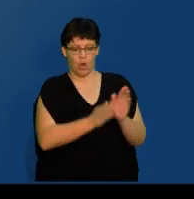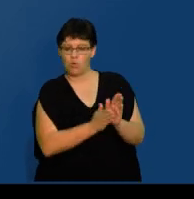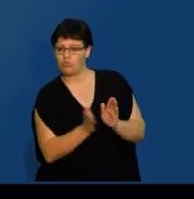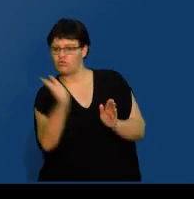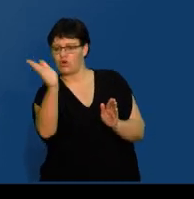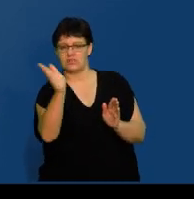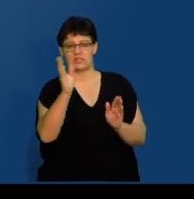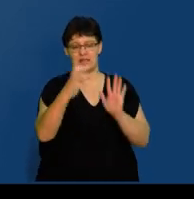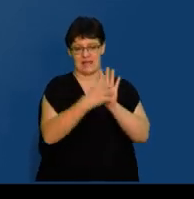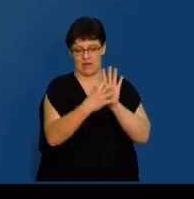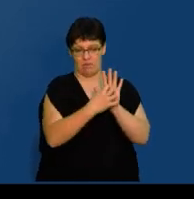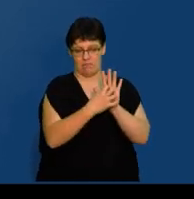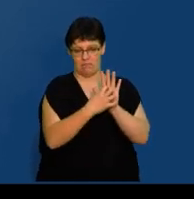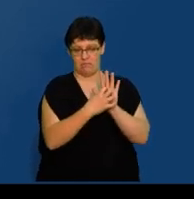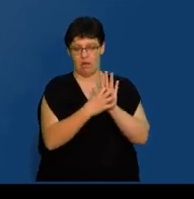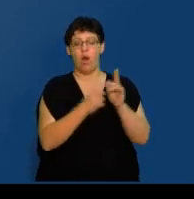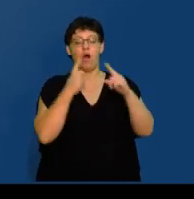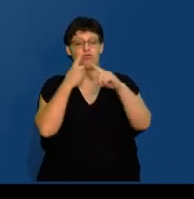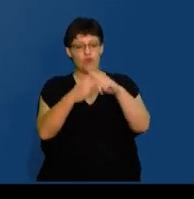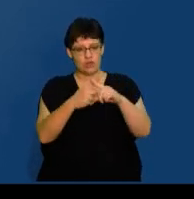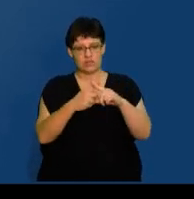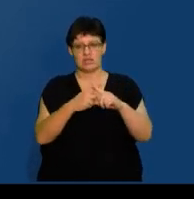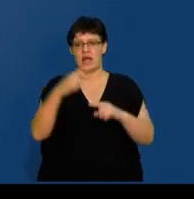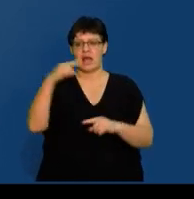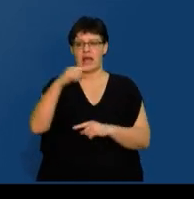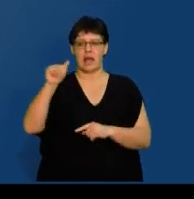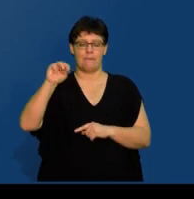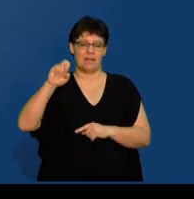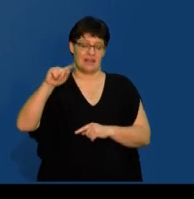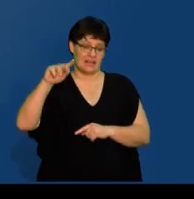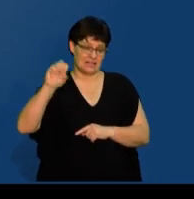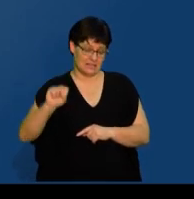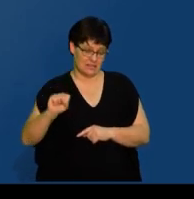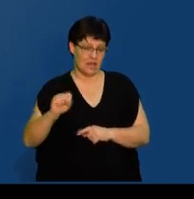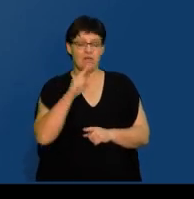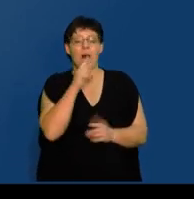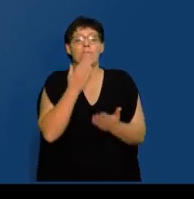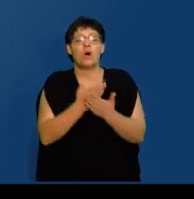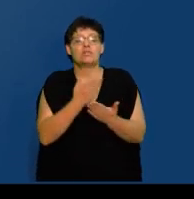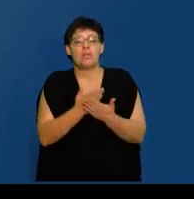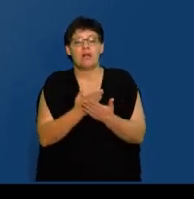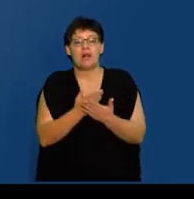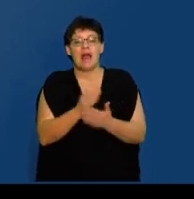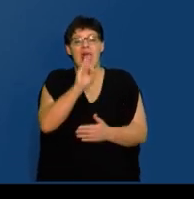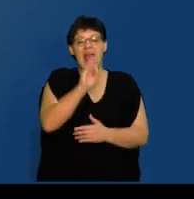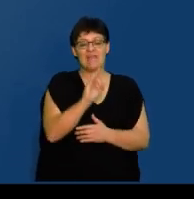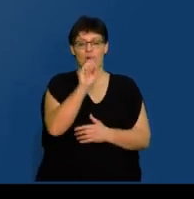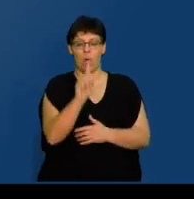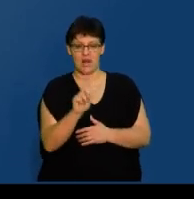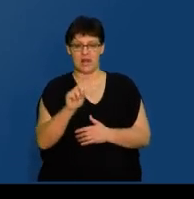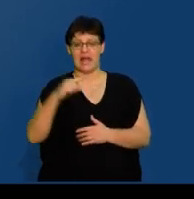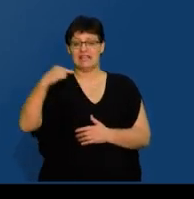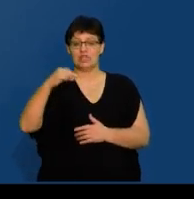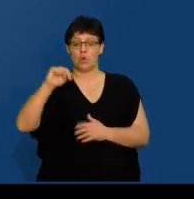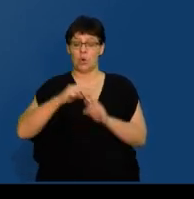here, where we cross the gametes that produce the possible F1 genotype